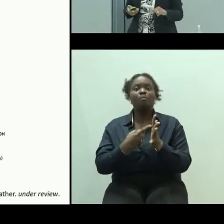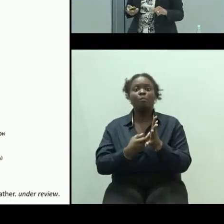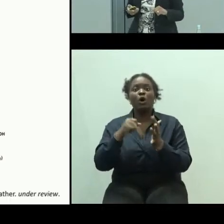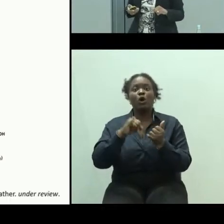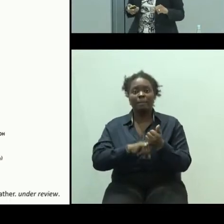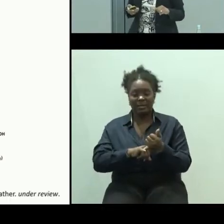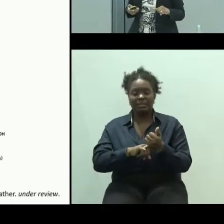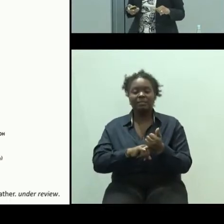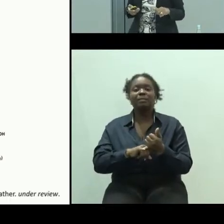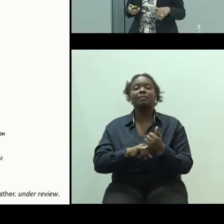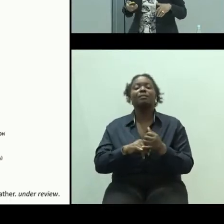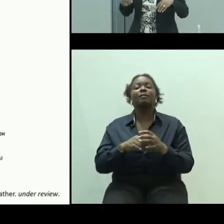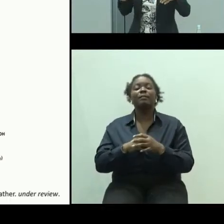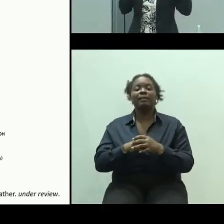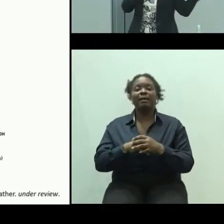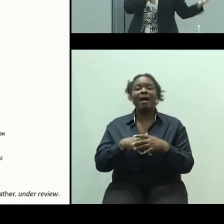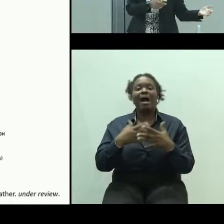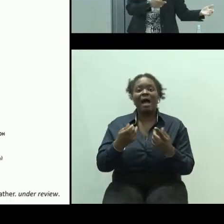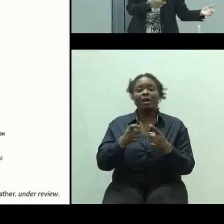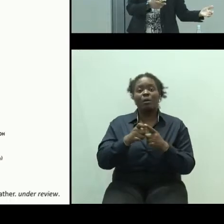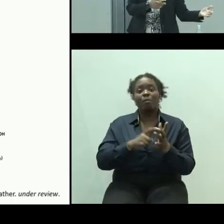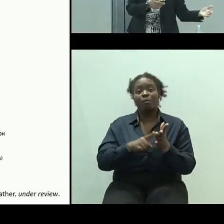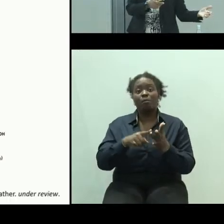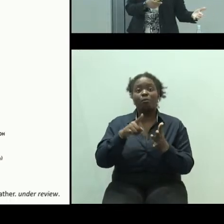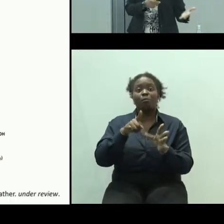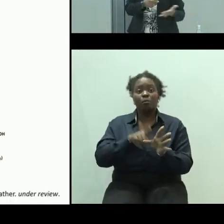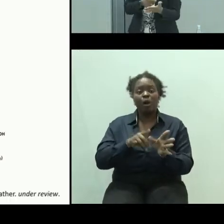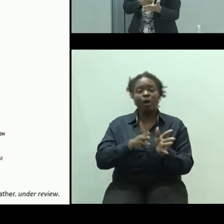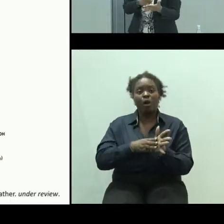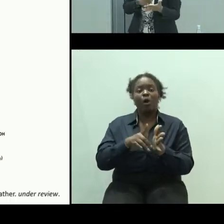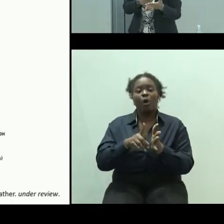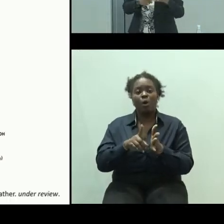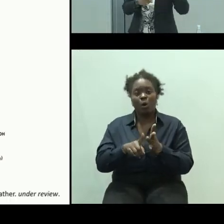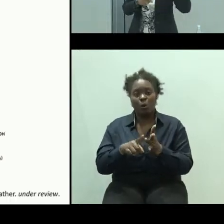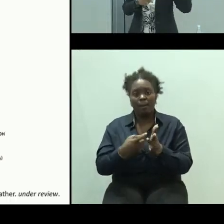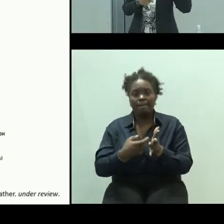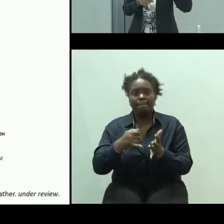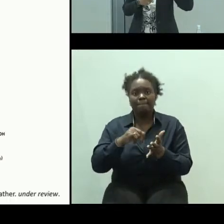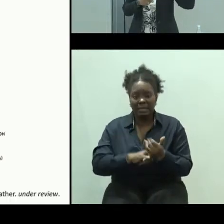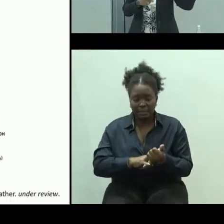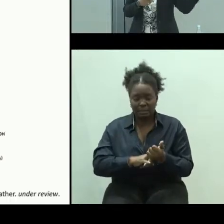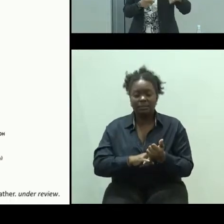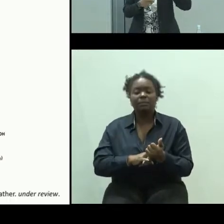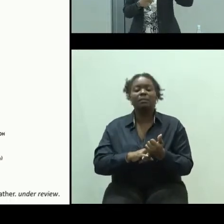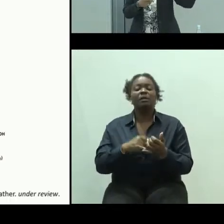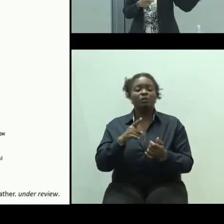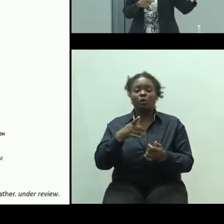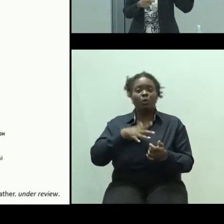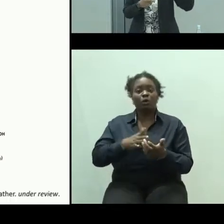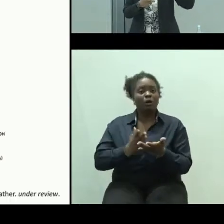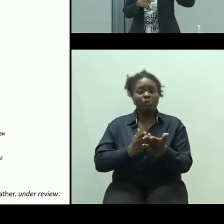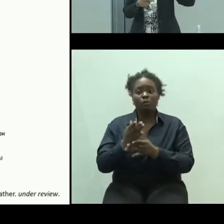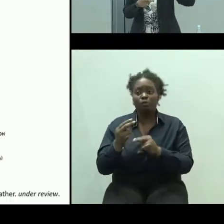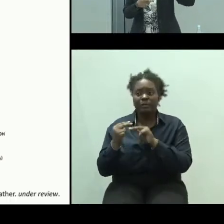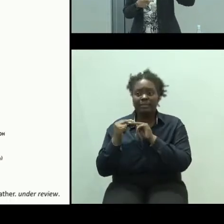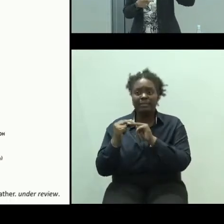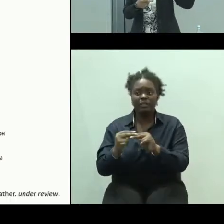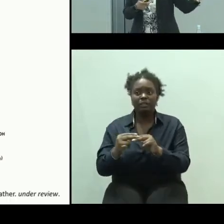biologically accessible polymers without having to go through the traditional ways of